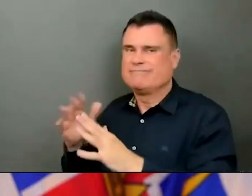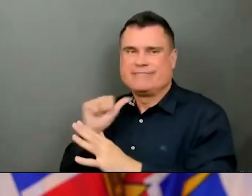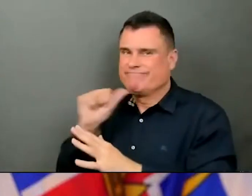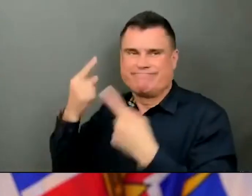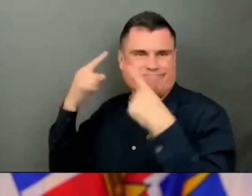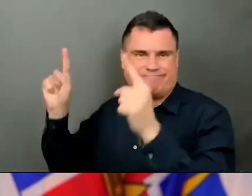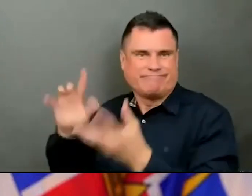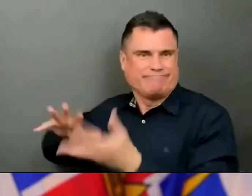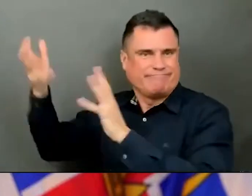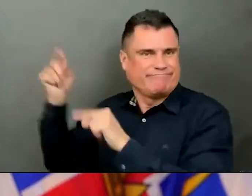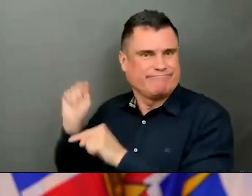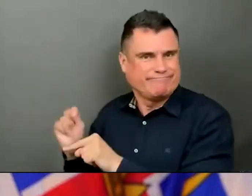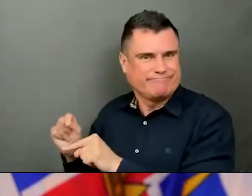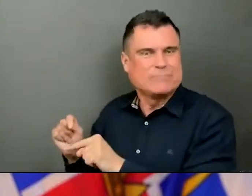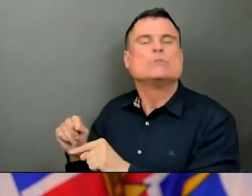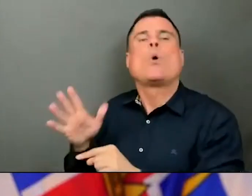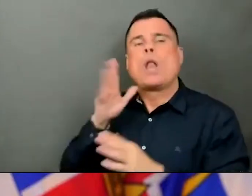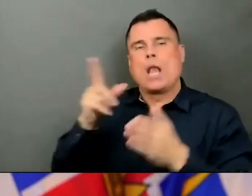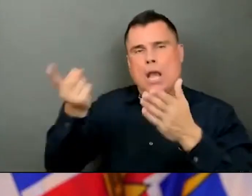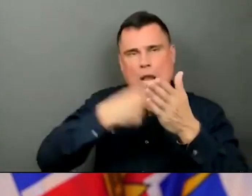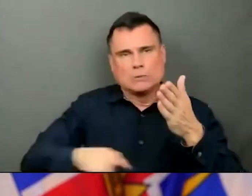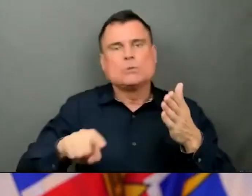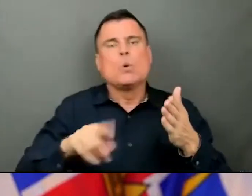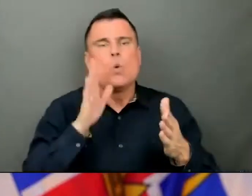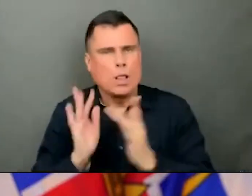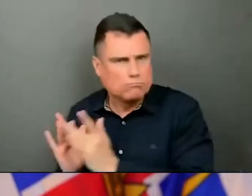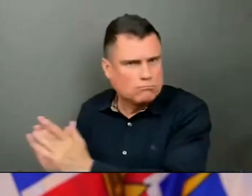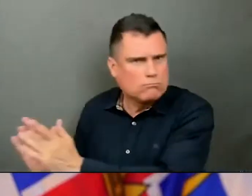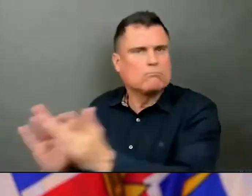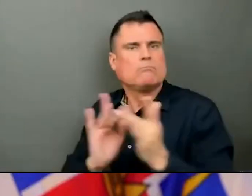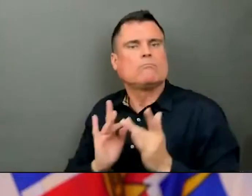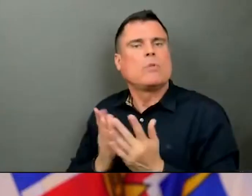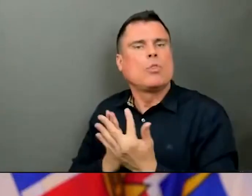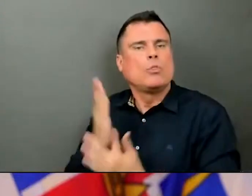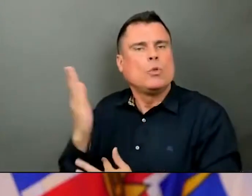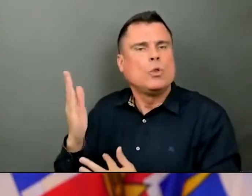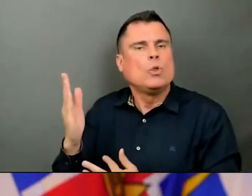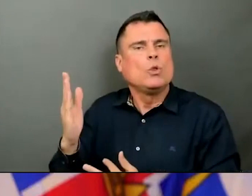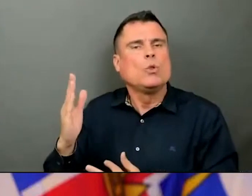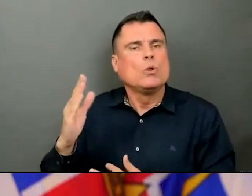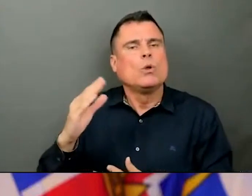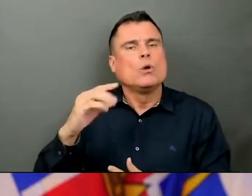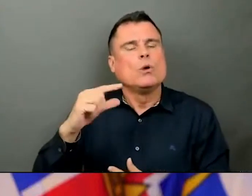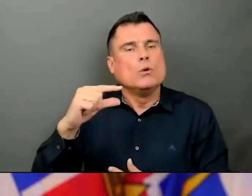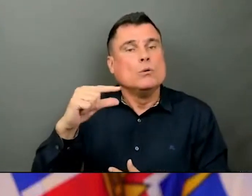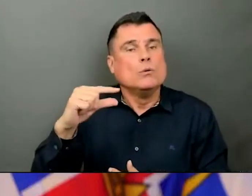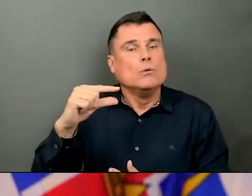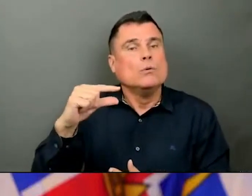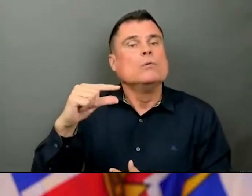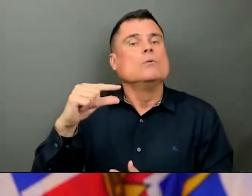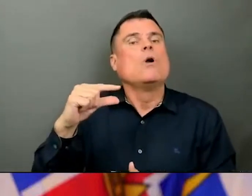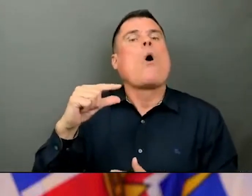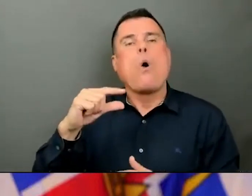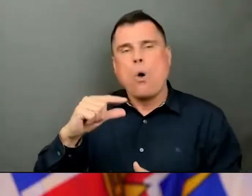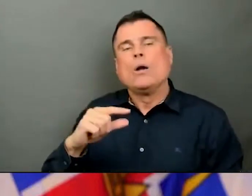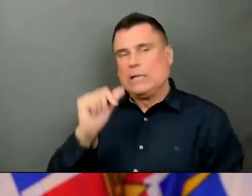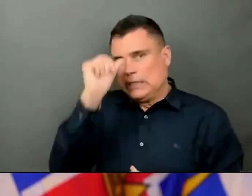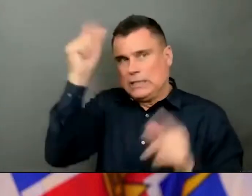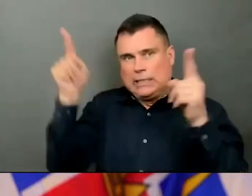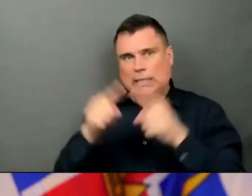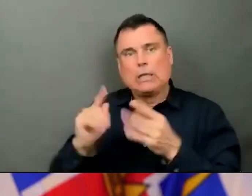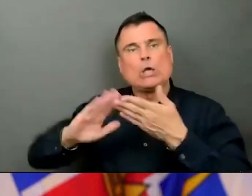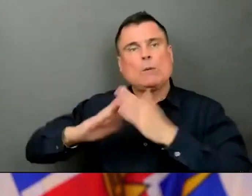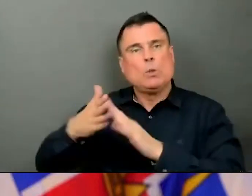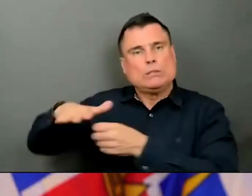for example, and there will be continued to be different ways to outreach to different communities. And I think the really important thing that